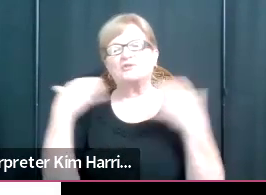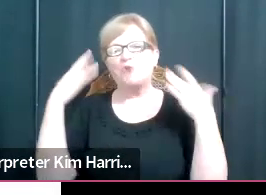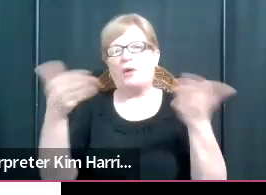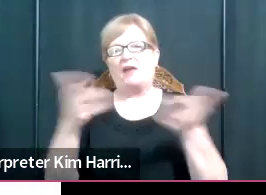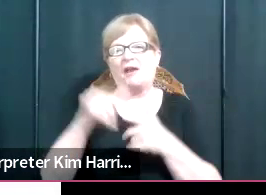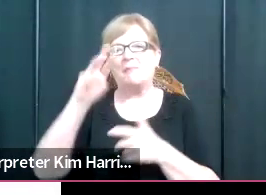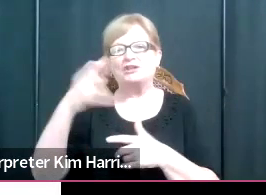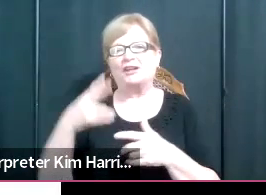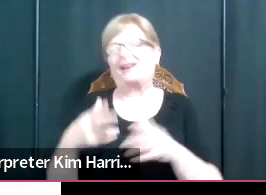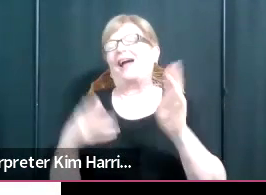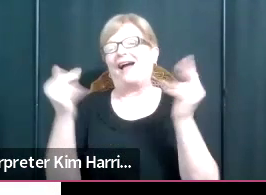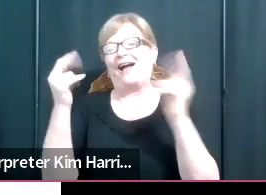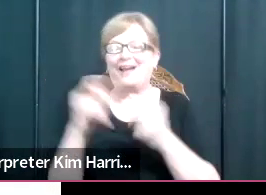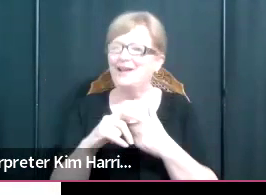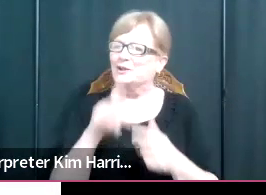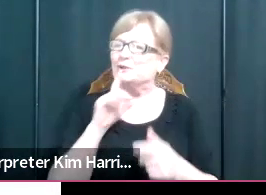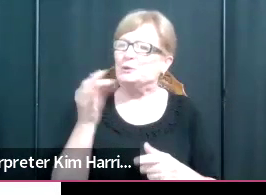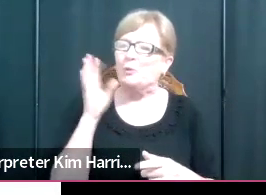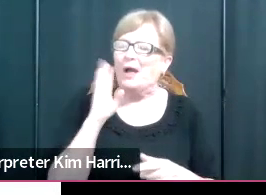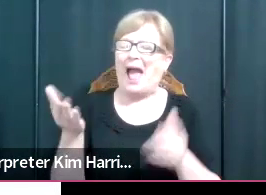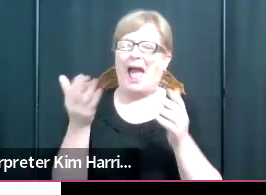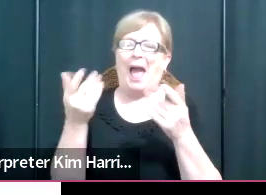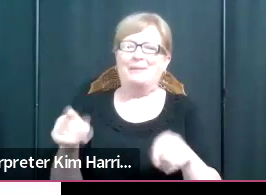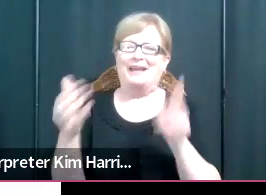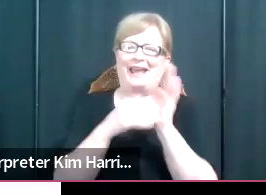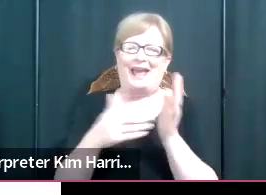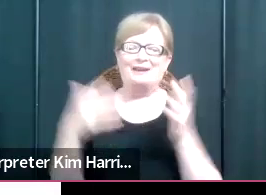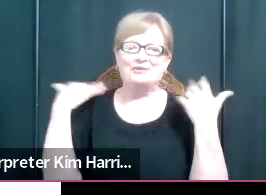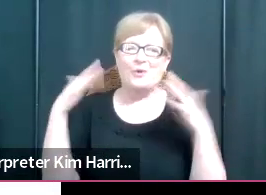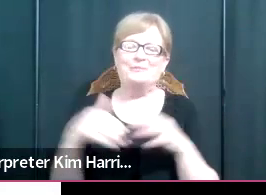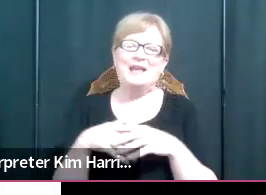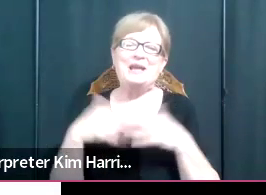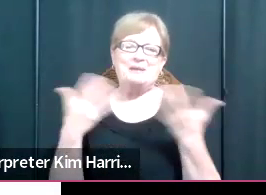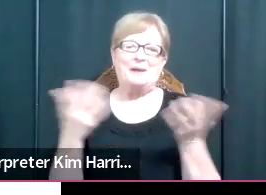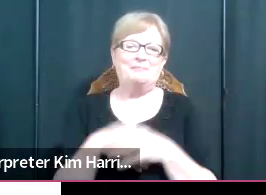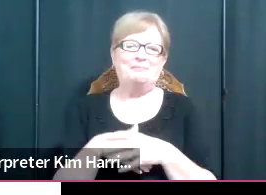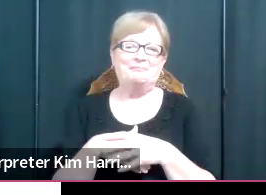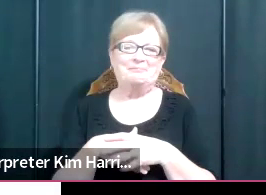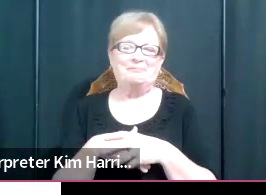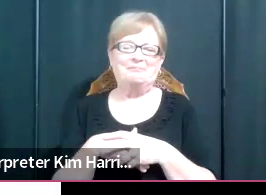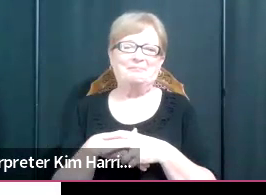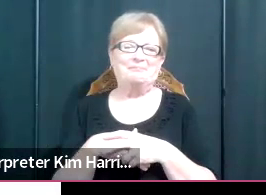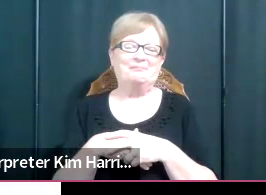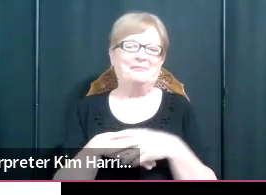now, but it's coming for us, so we have those things available.